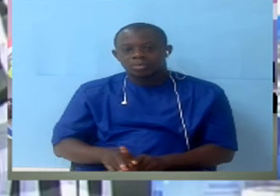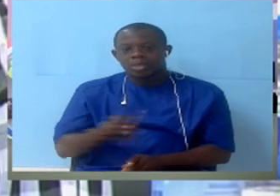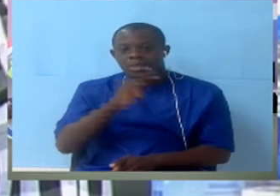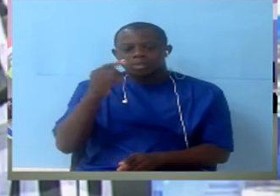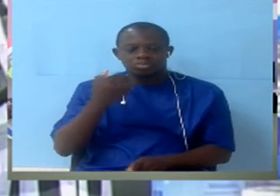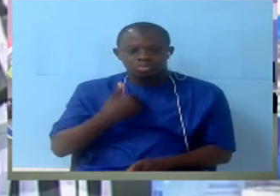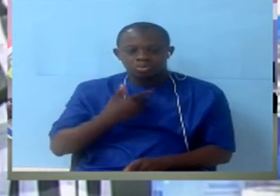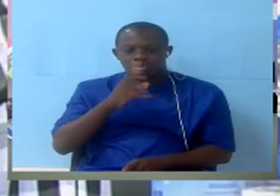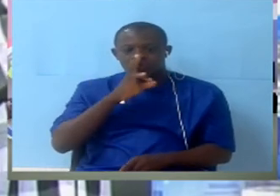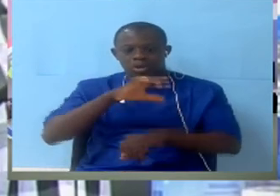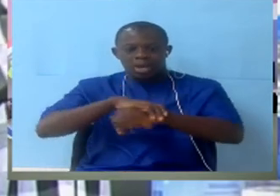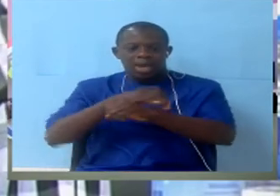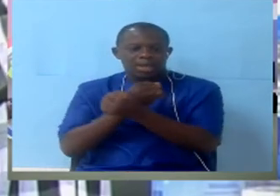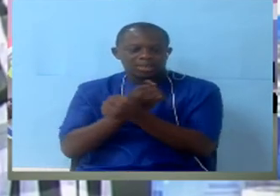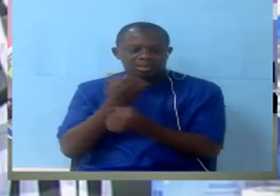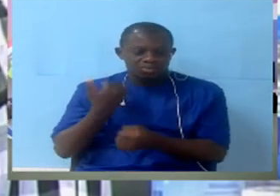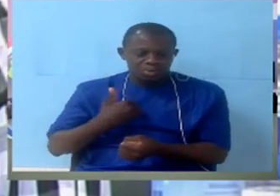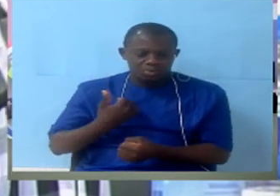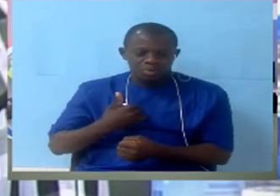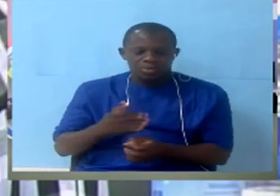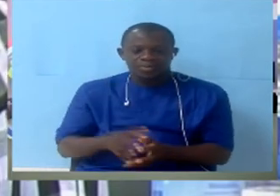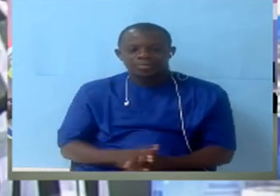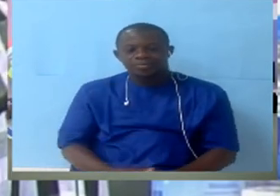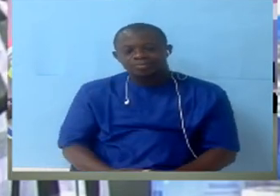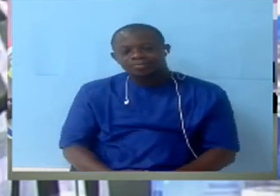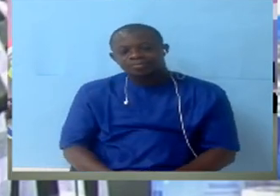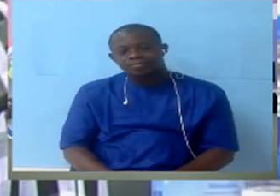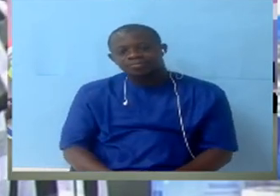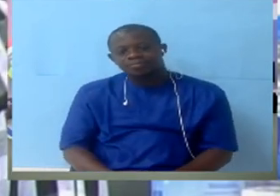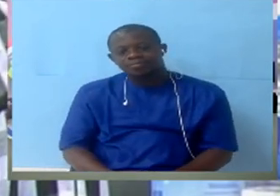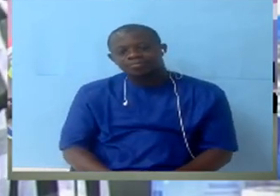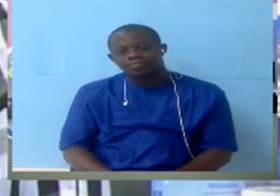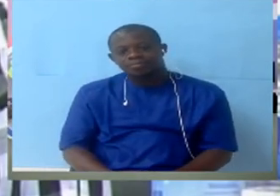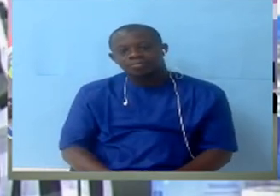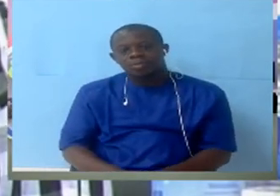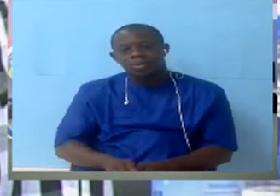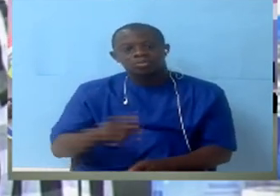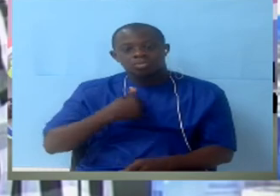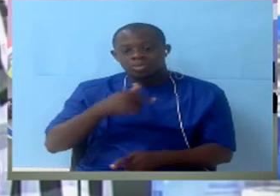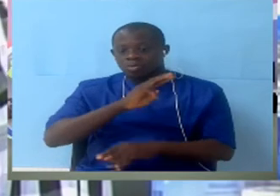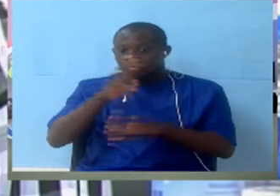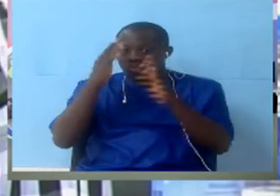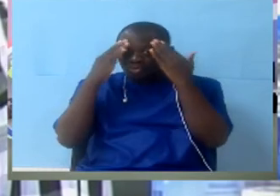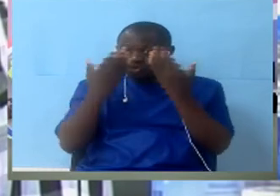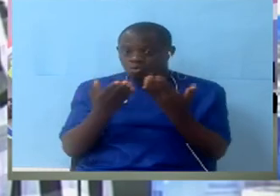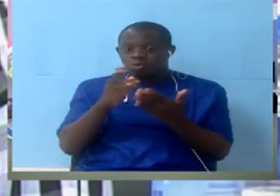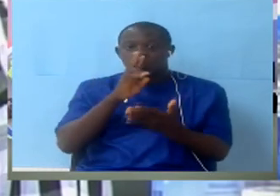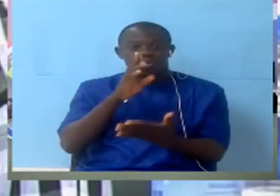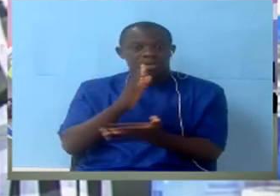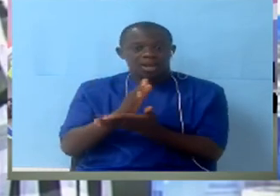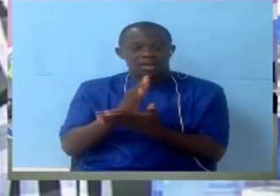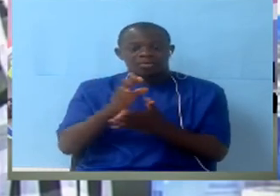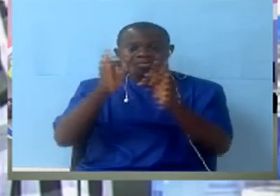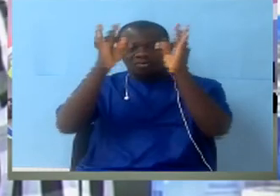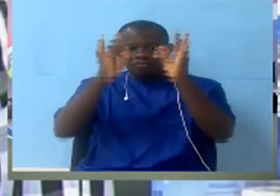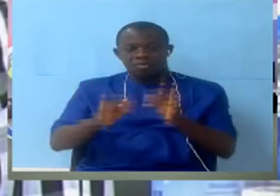Bulldozer were arresting people. But I don't know who really